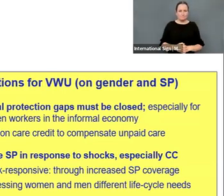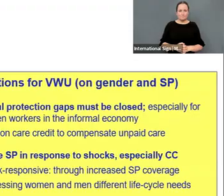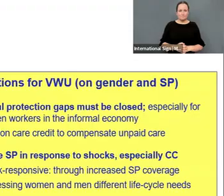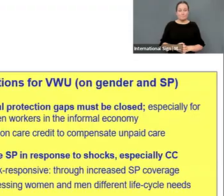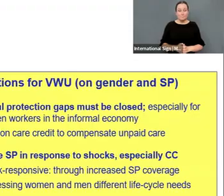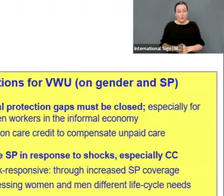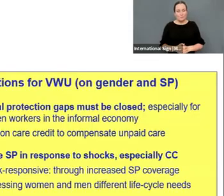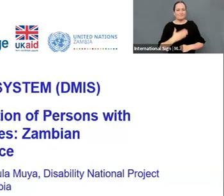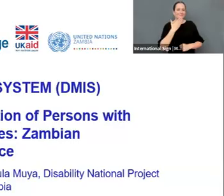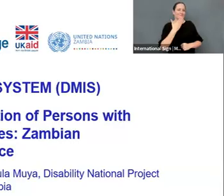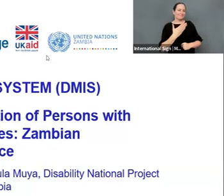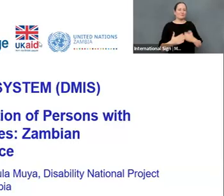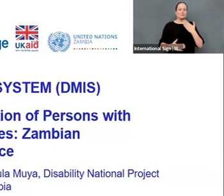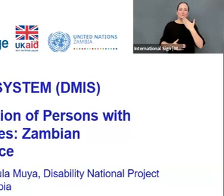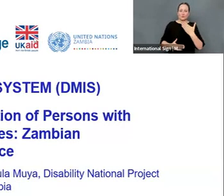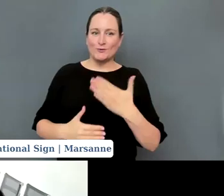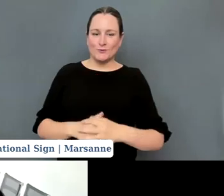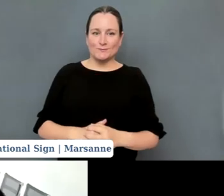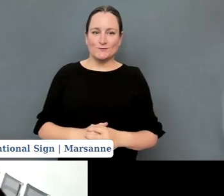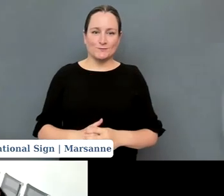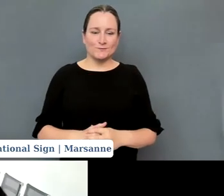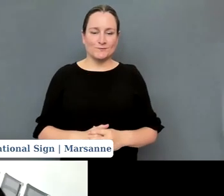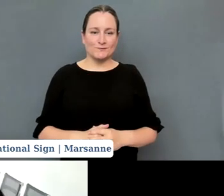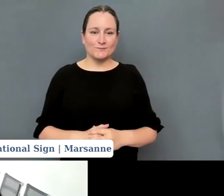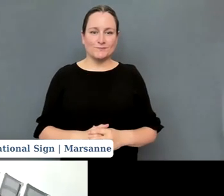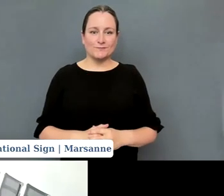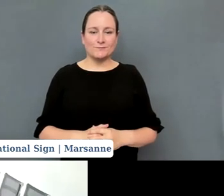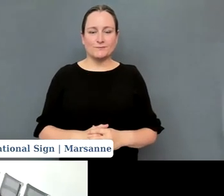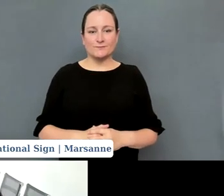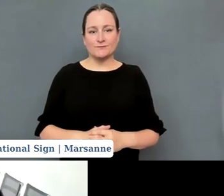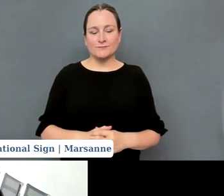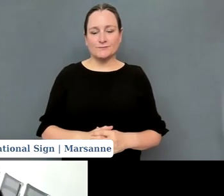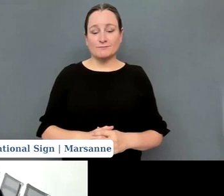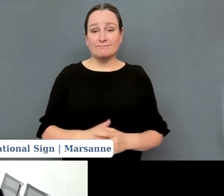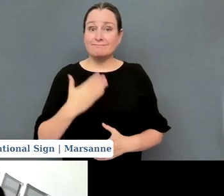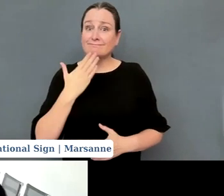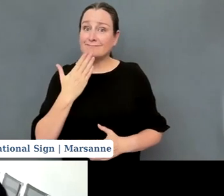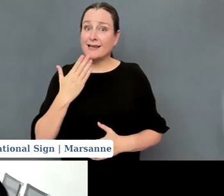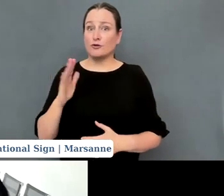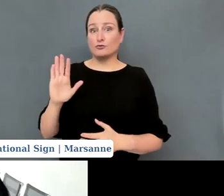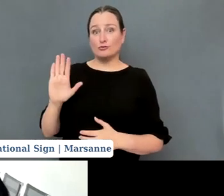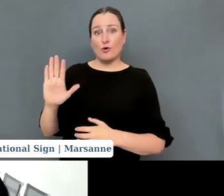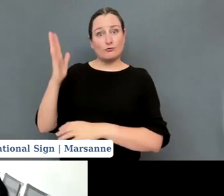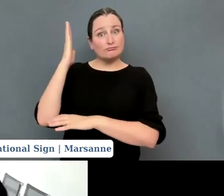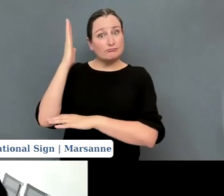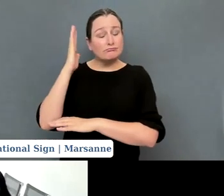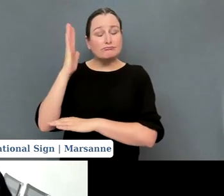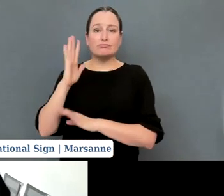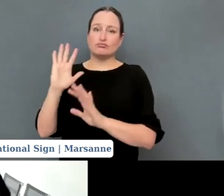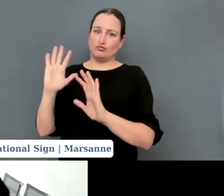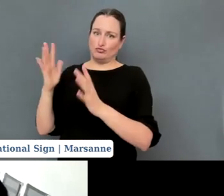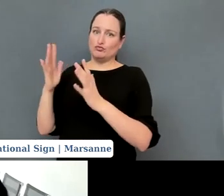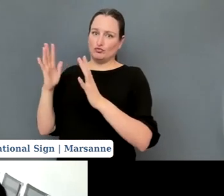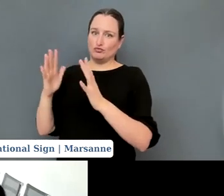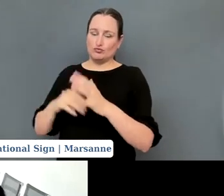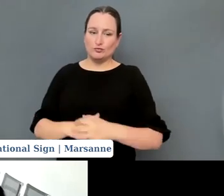Thank you, Ms. Phuong. I would like to sincerely thank you for the presentation.